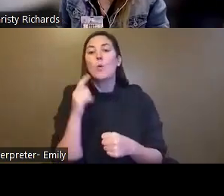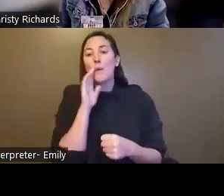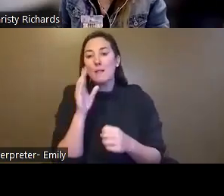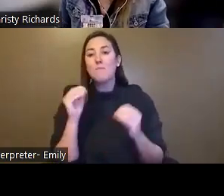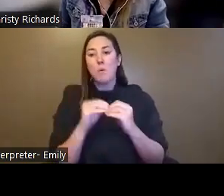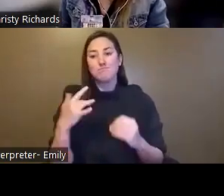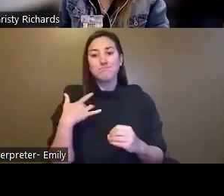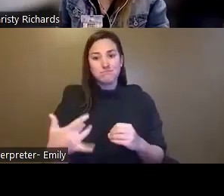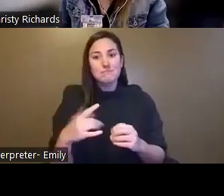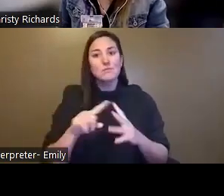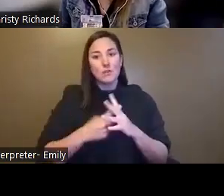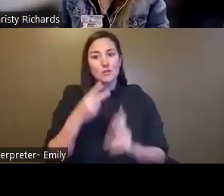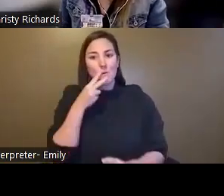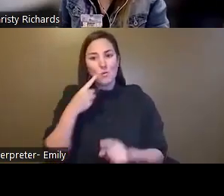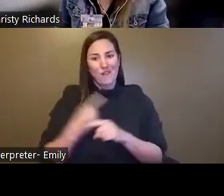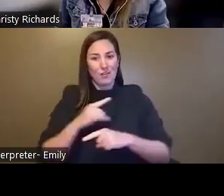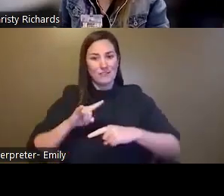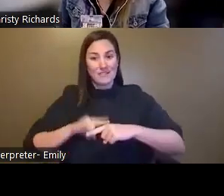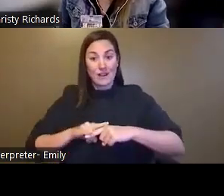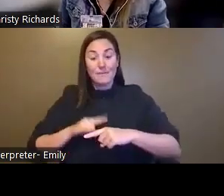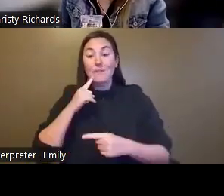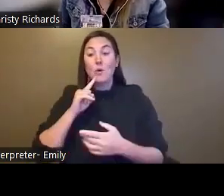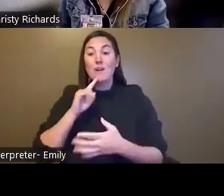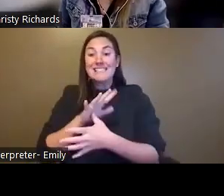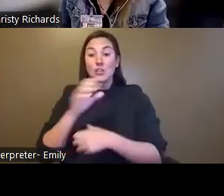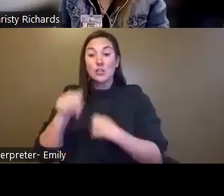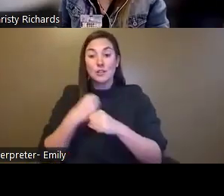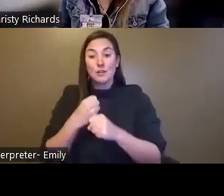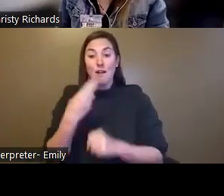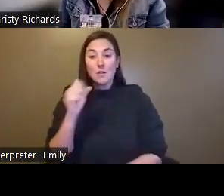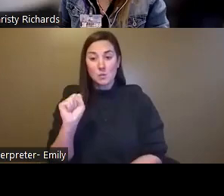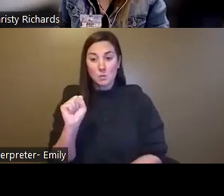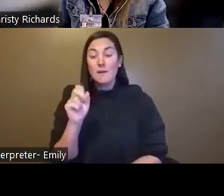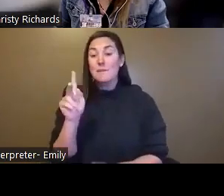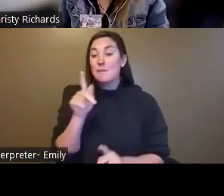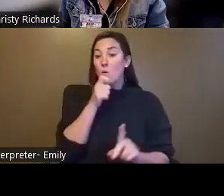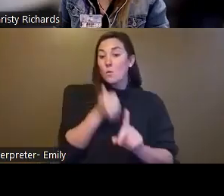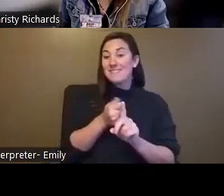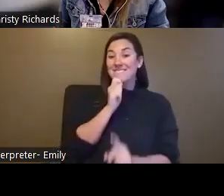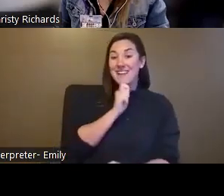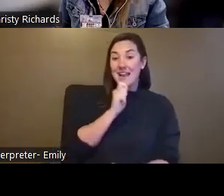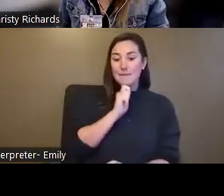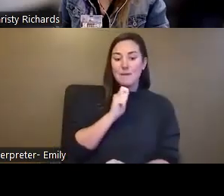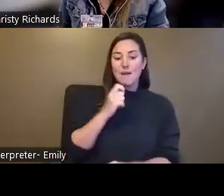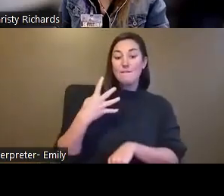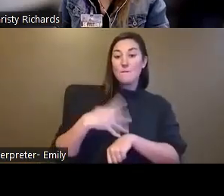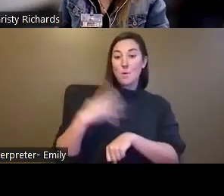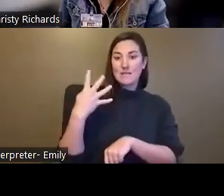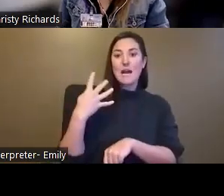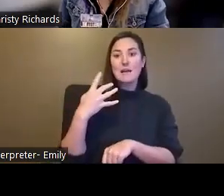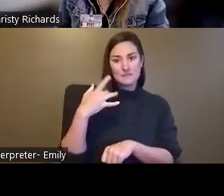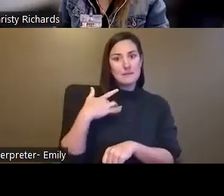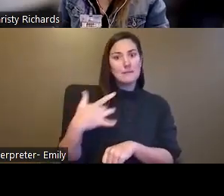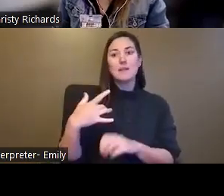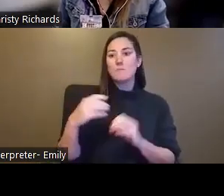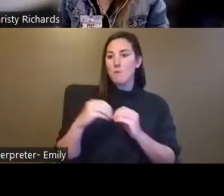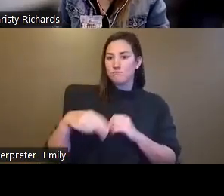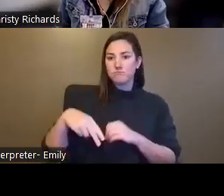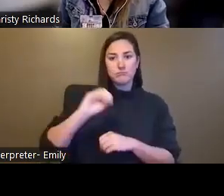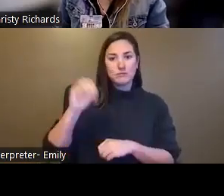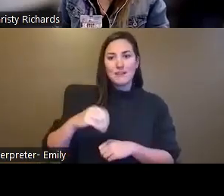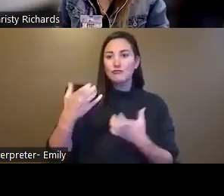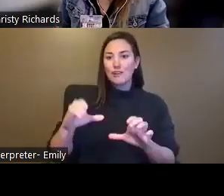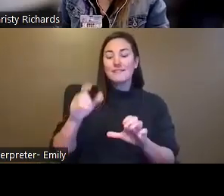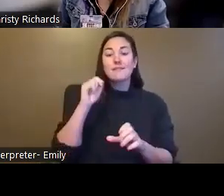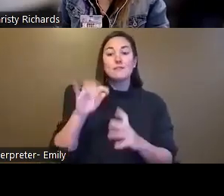non-vapers. For 12th graders, vapers are 4 times more likely to start smoking cigarettes within a year.